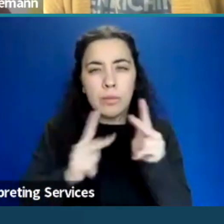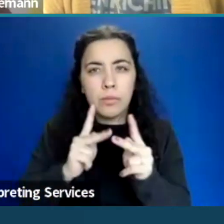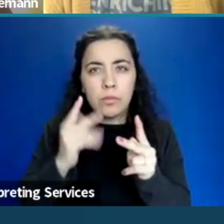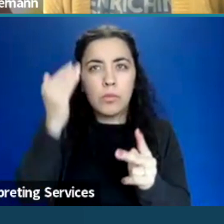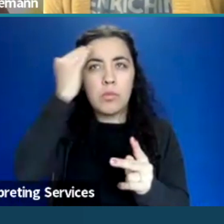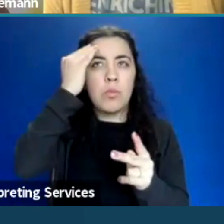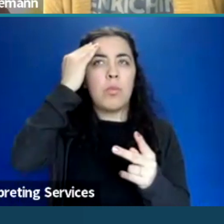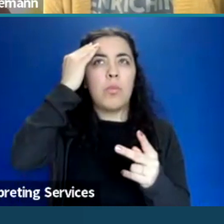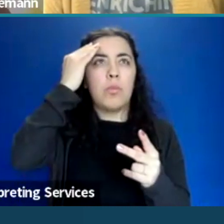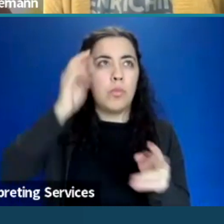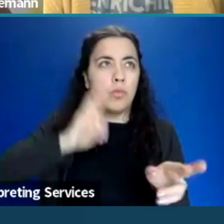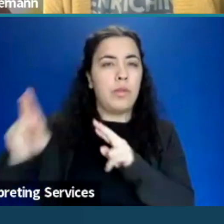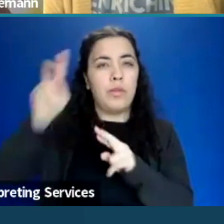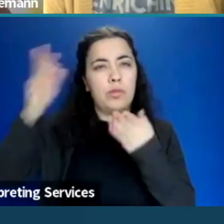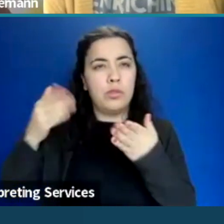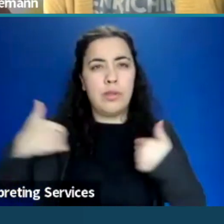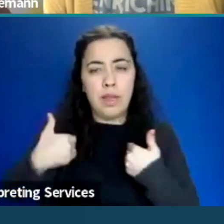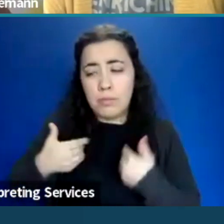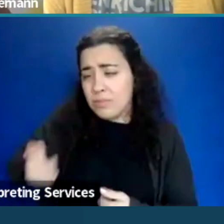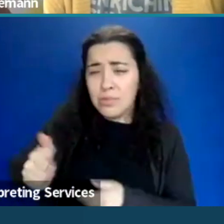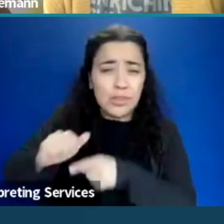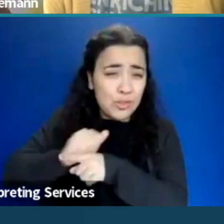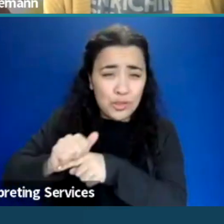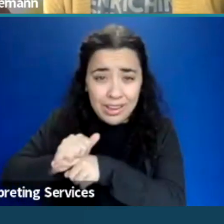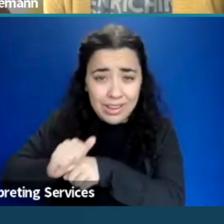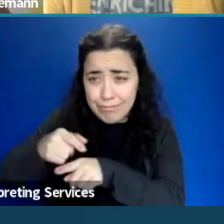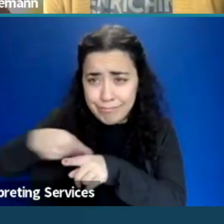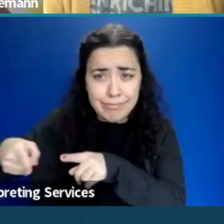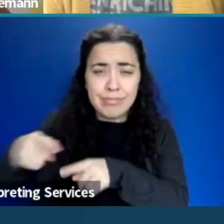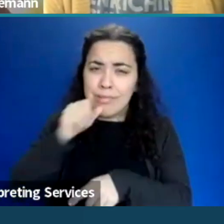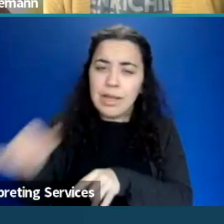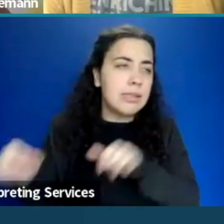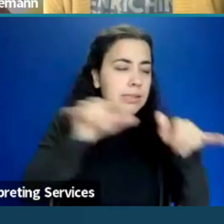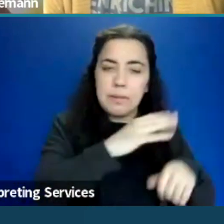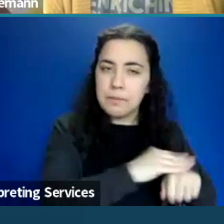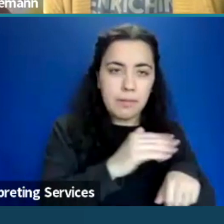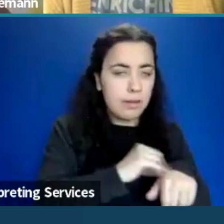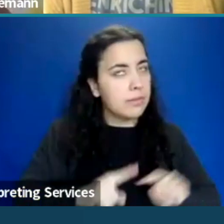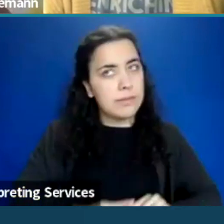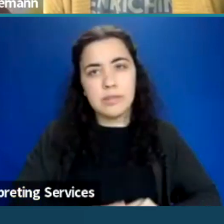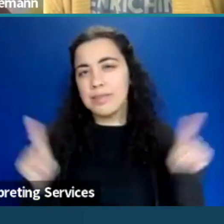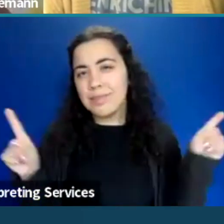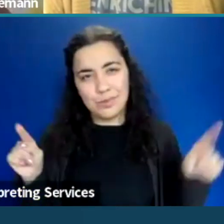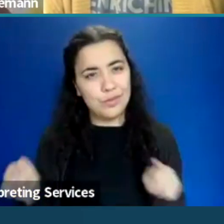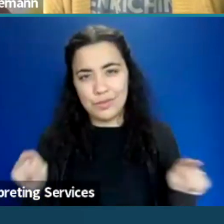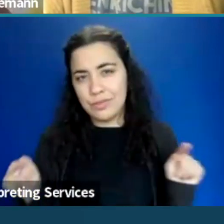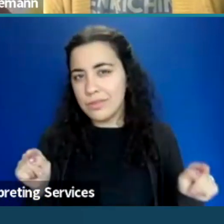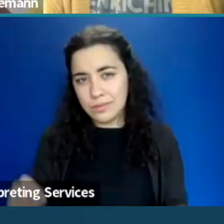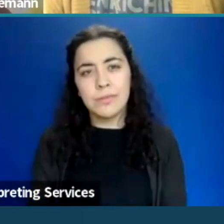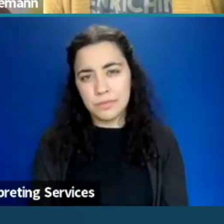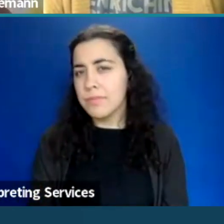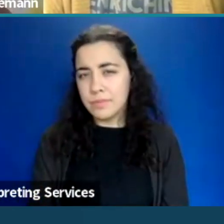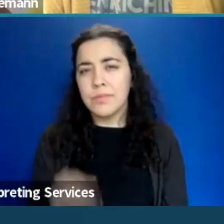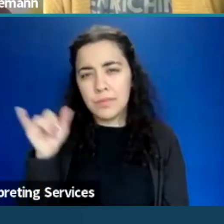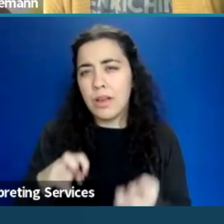animals and that they're trained. They're not like pets. They're not the same. And I think that's the